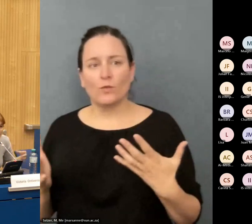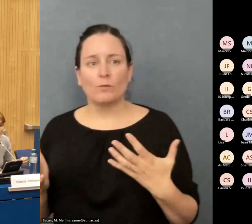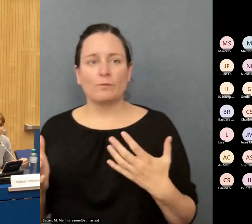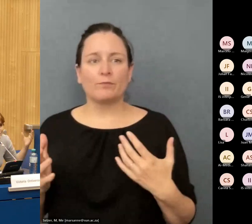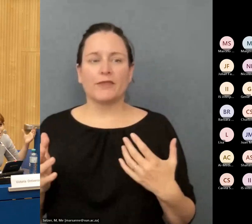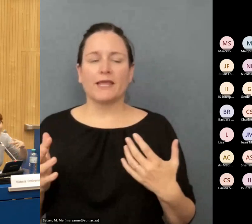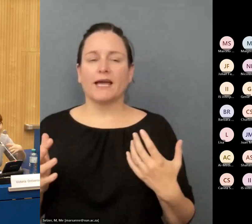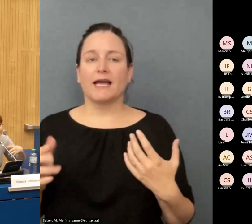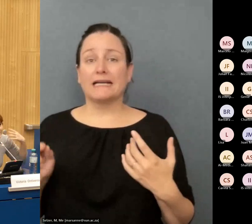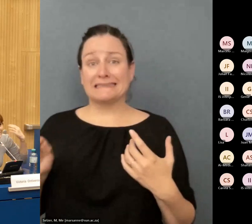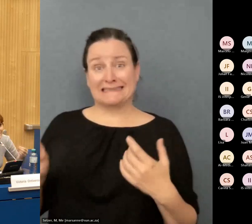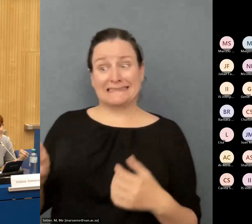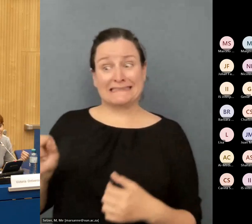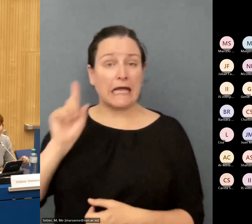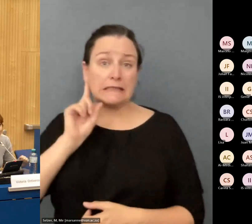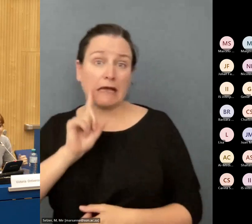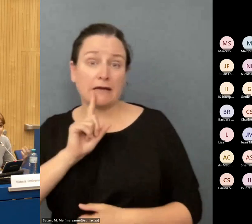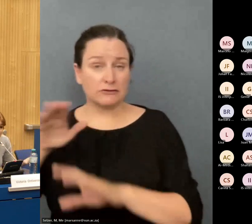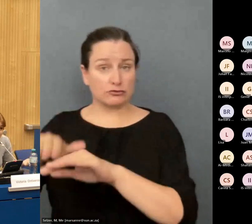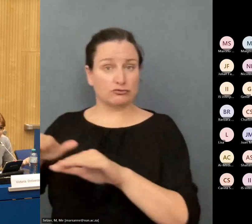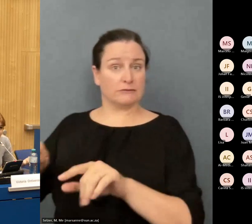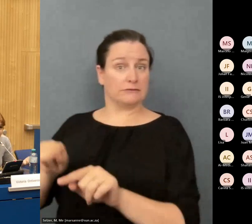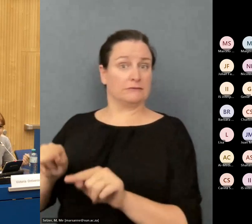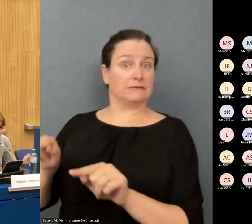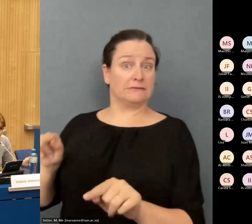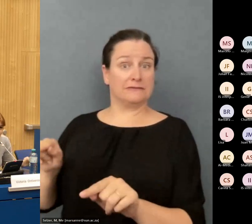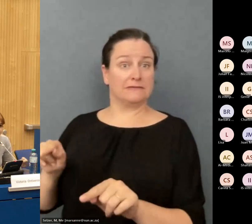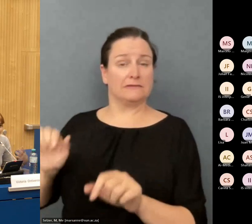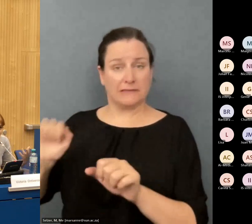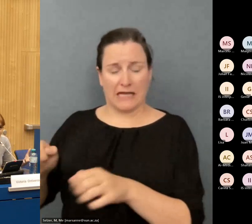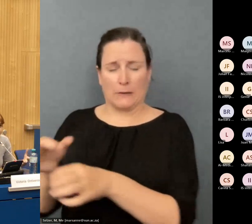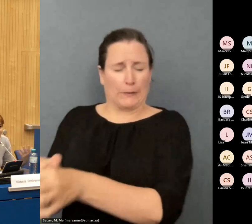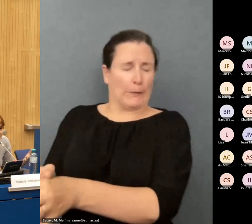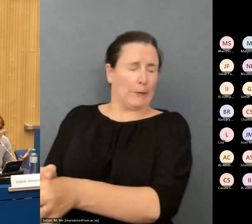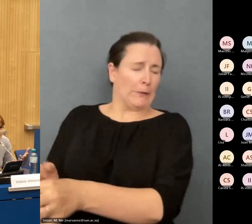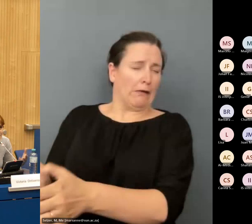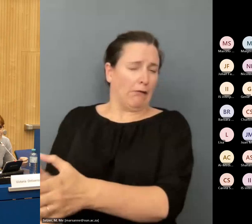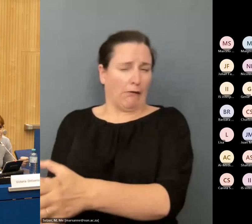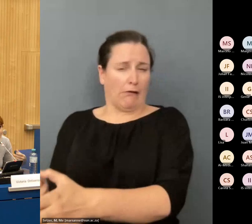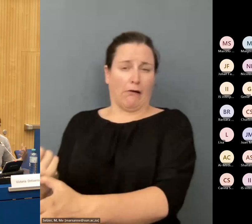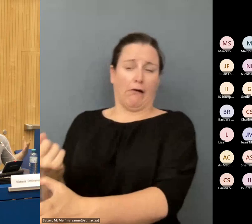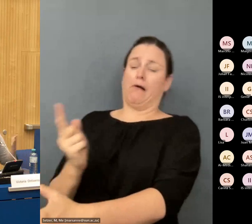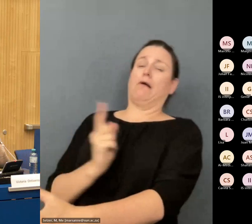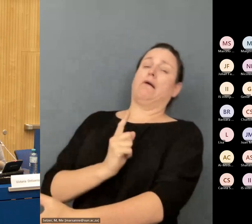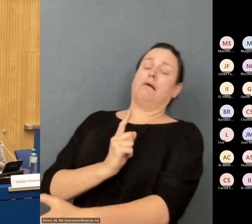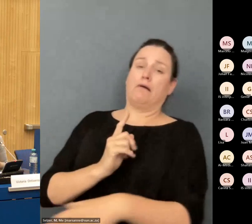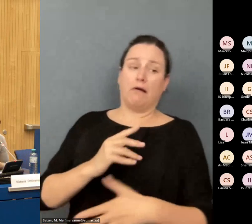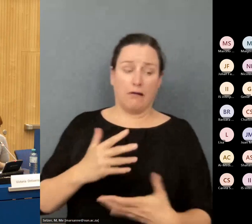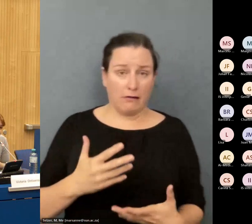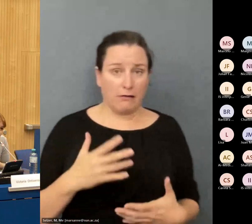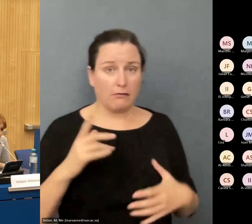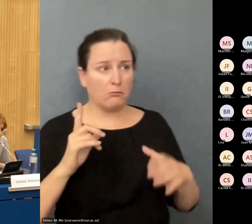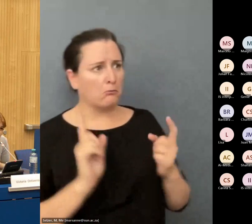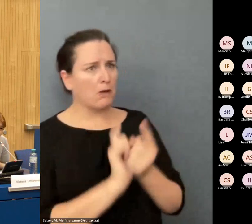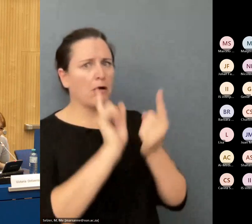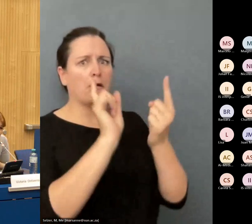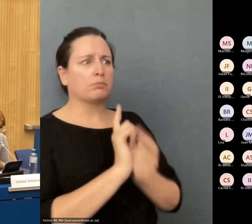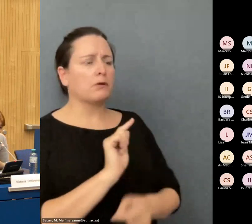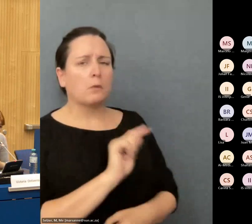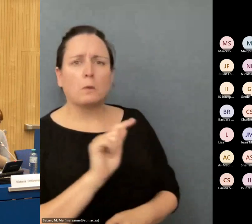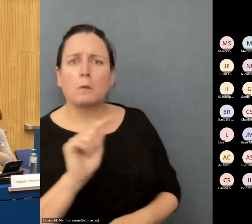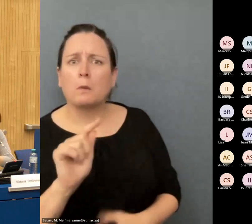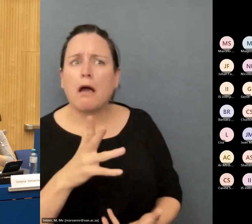been able to come out of this isolation status and learn the sign language when they actually hadn't had the opportunity